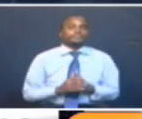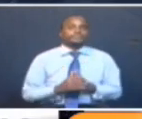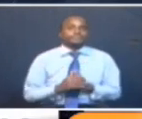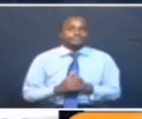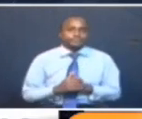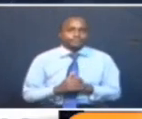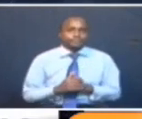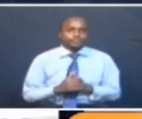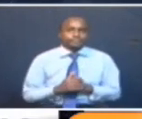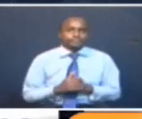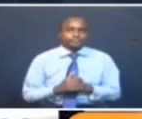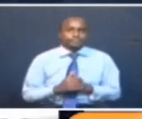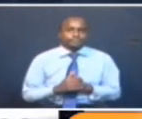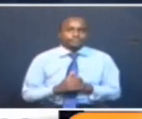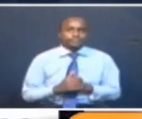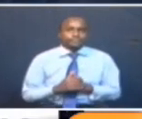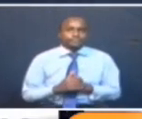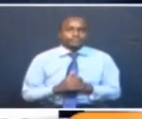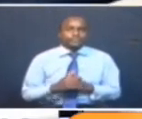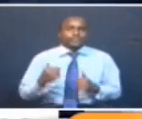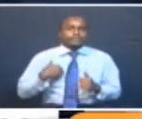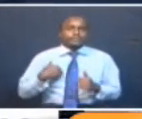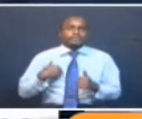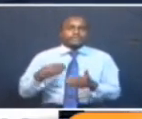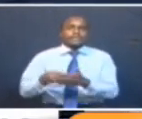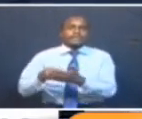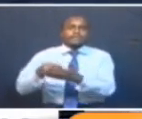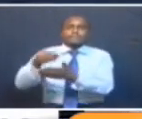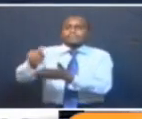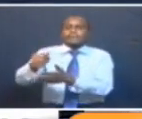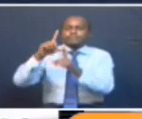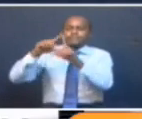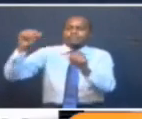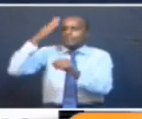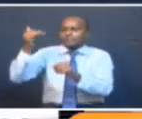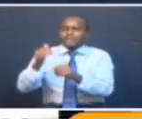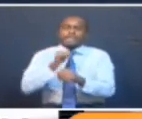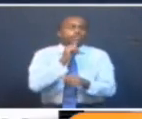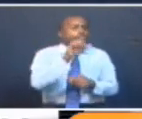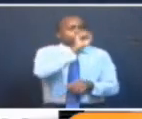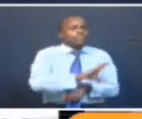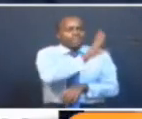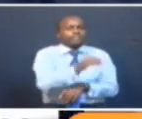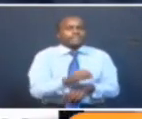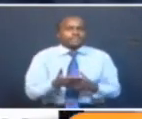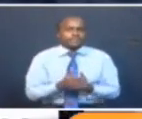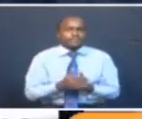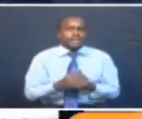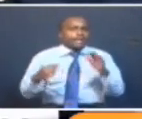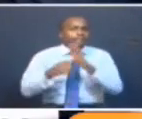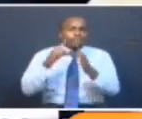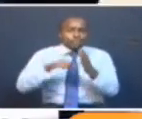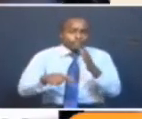So the question is that, why should I buy from Japan when I can get it from South Africa? Yeah. The whole point is that